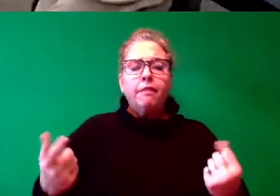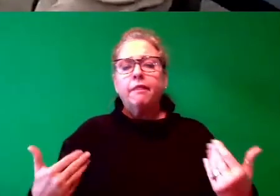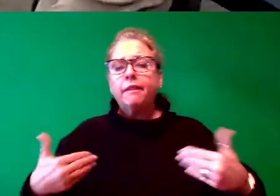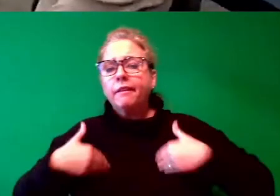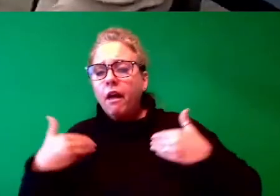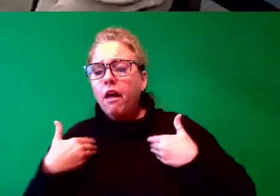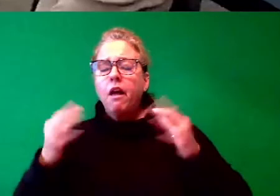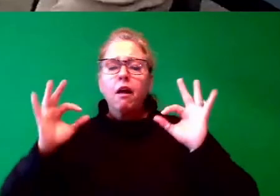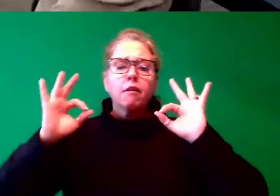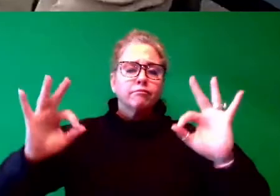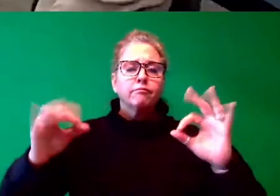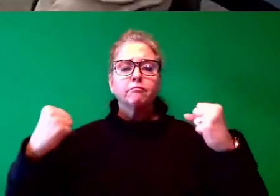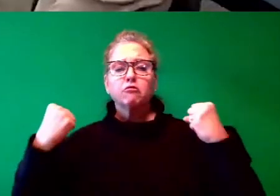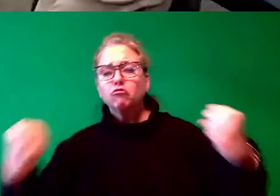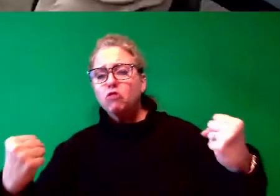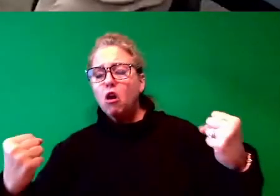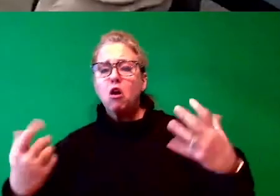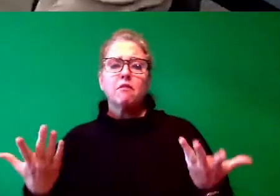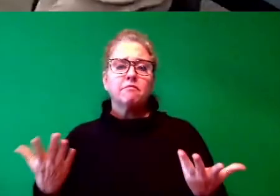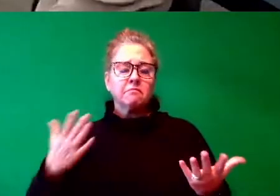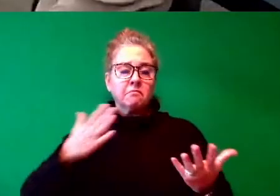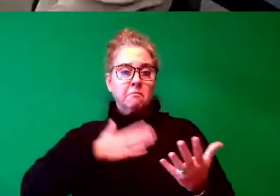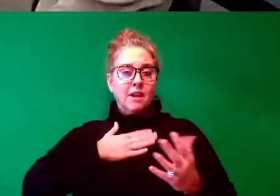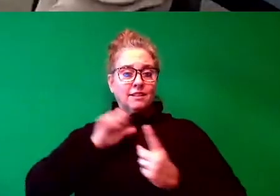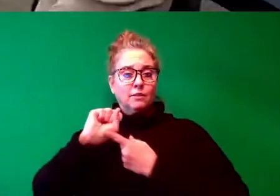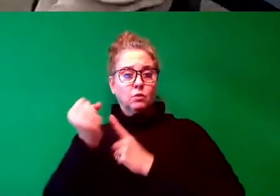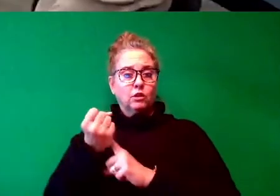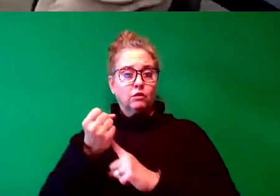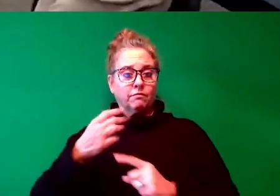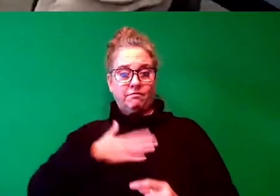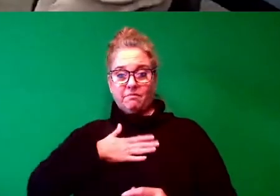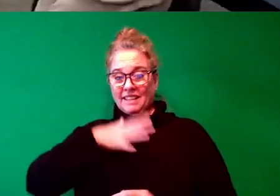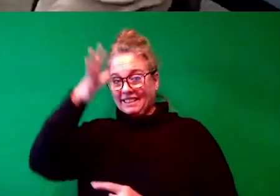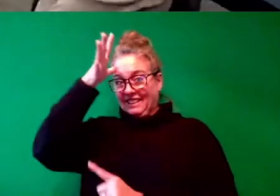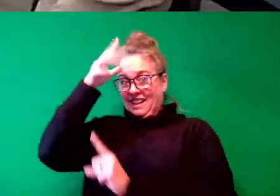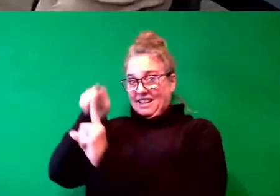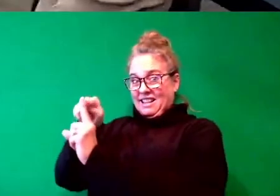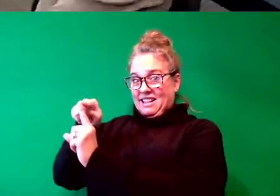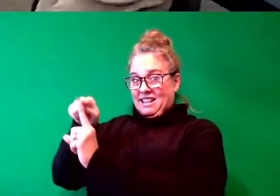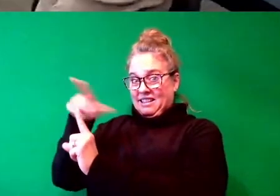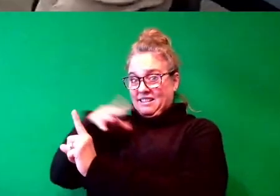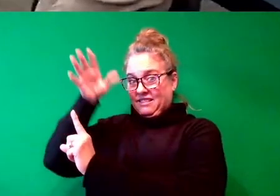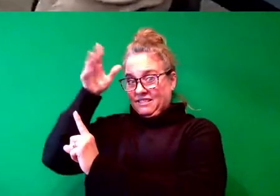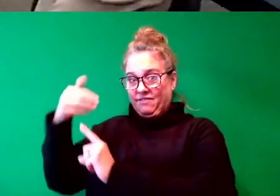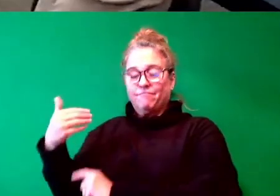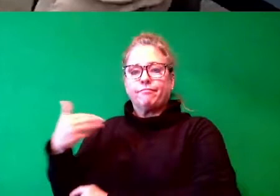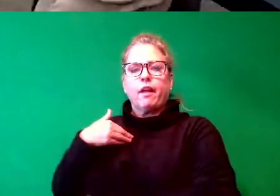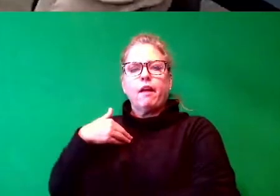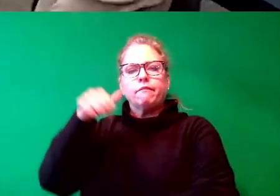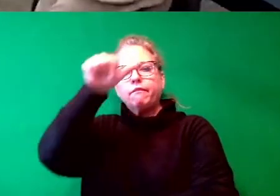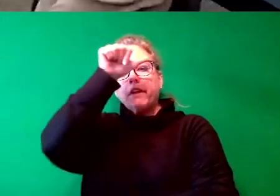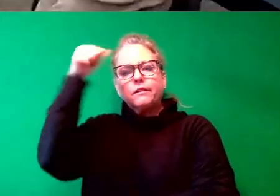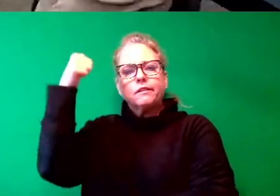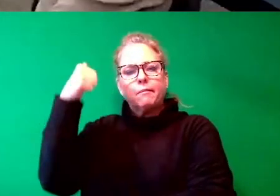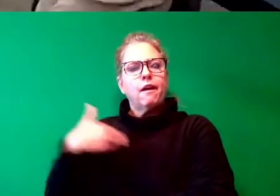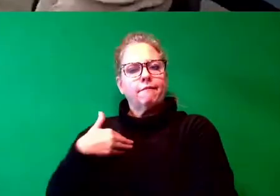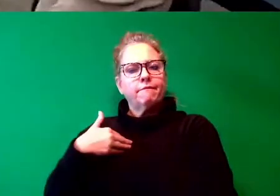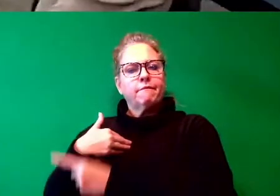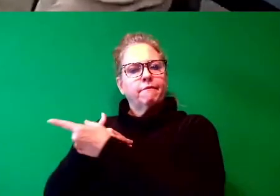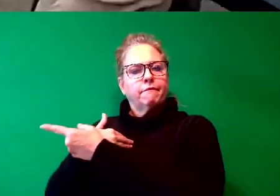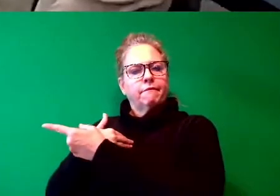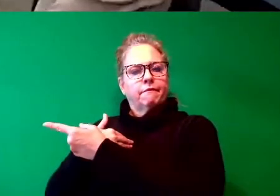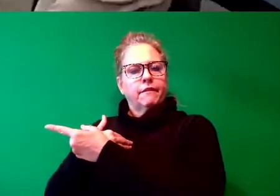even in, say, my case, my father had dementia, right? He had Alzheimer's. So if it turns out there's a risk from